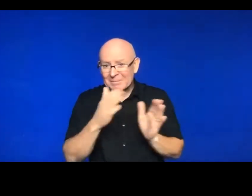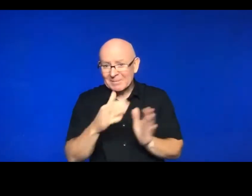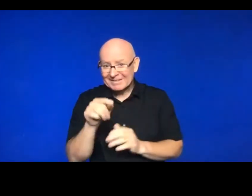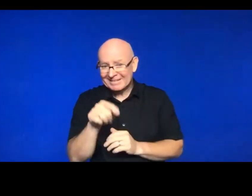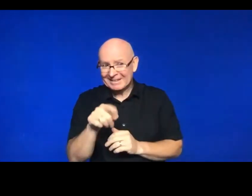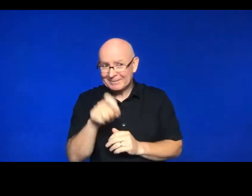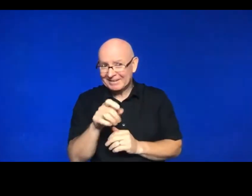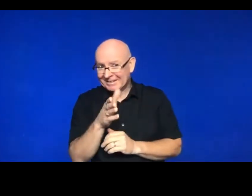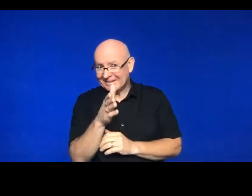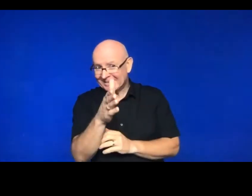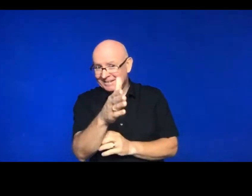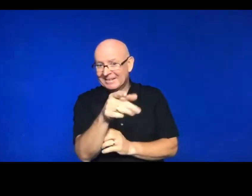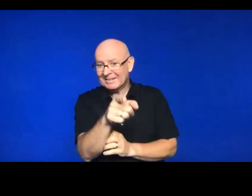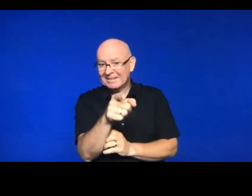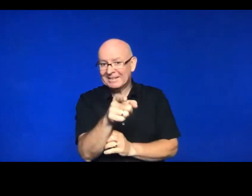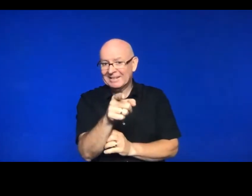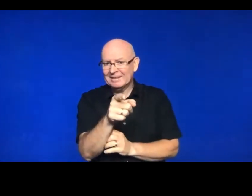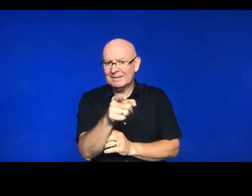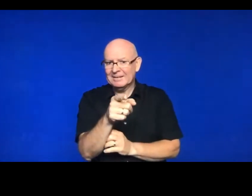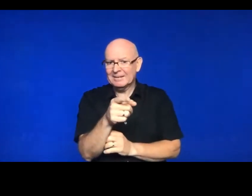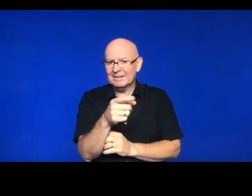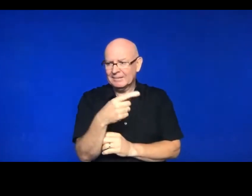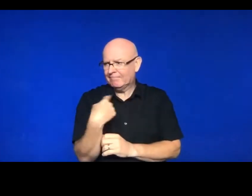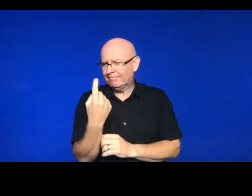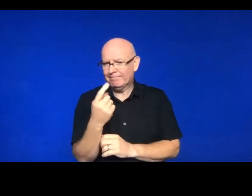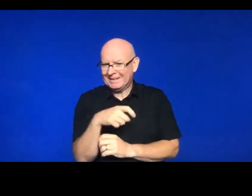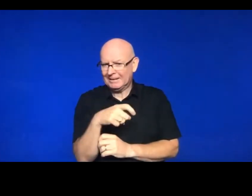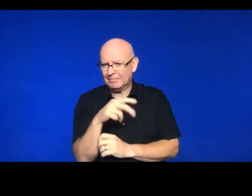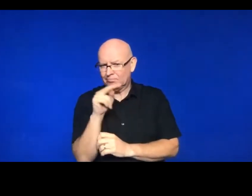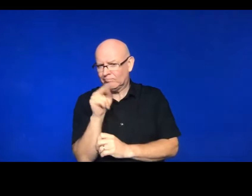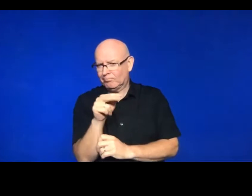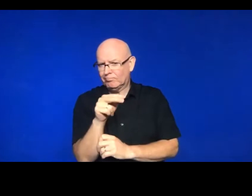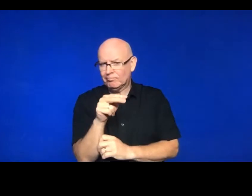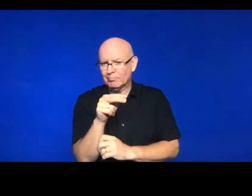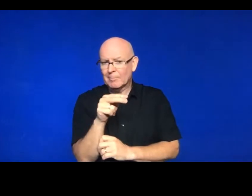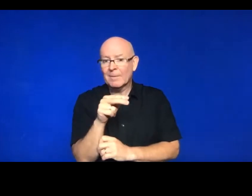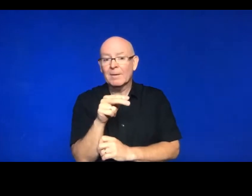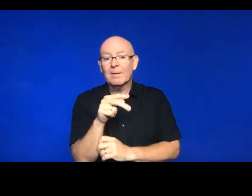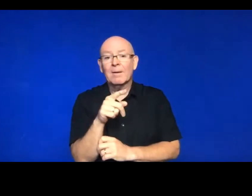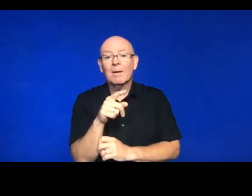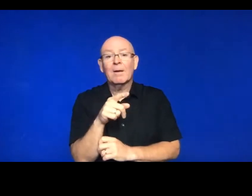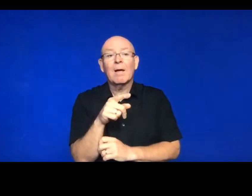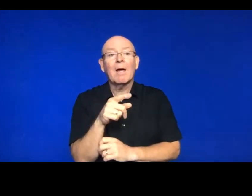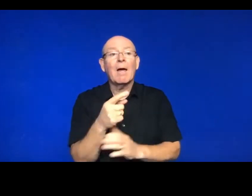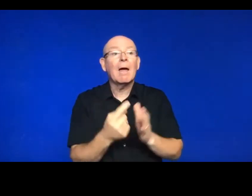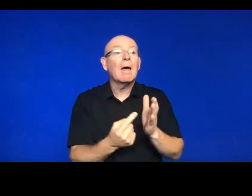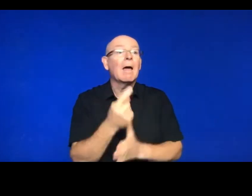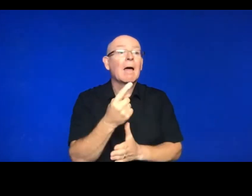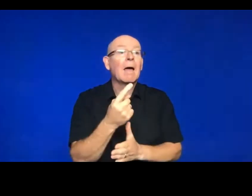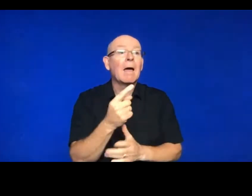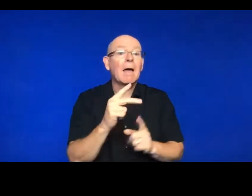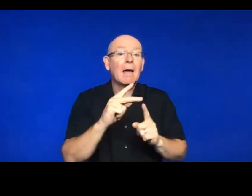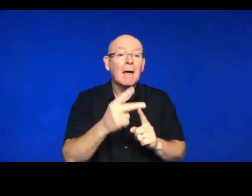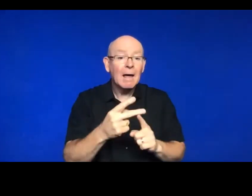next pandemic arrive, and it will come at some point,